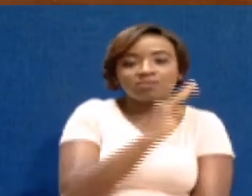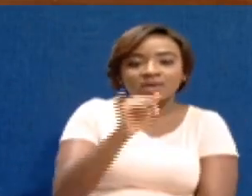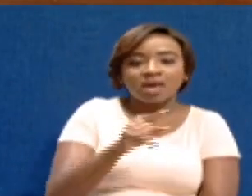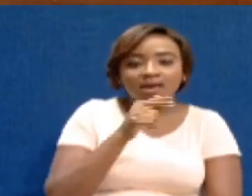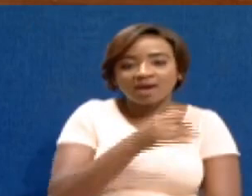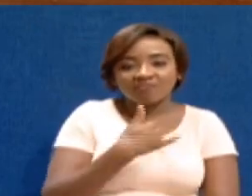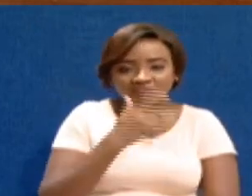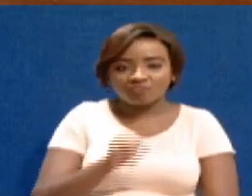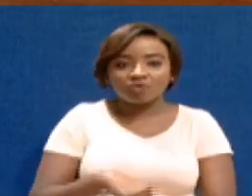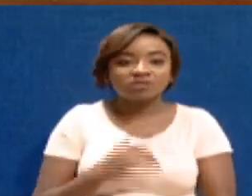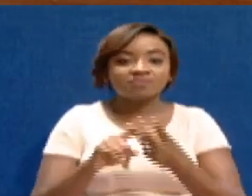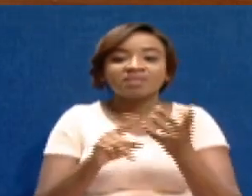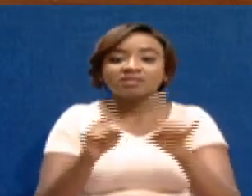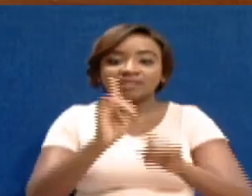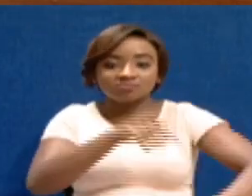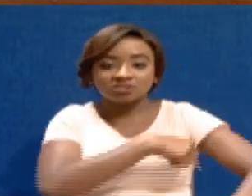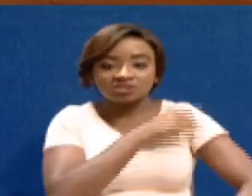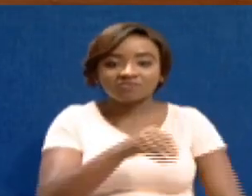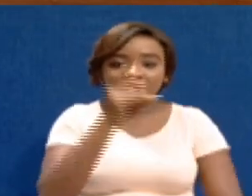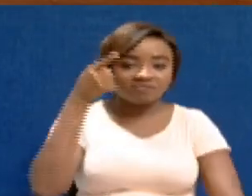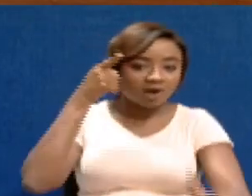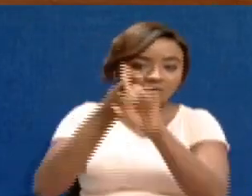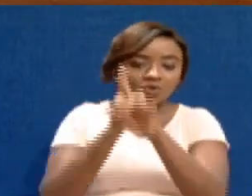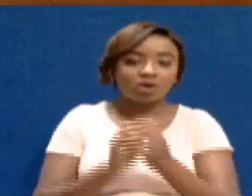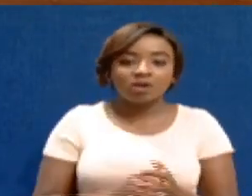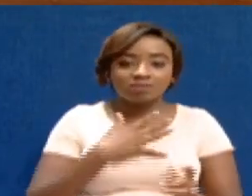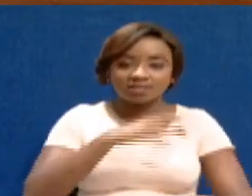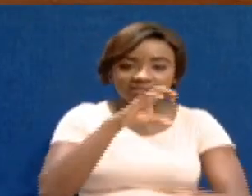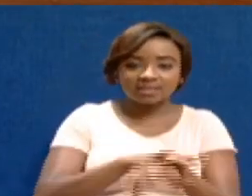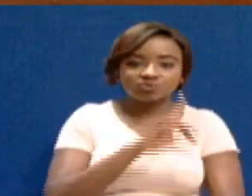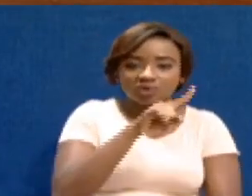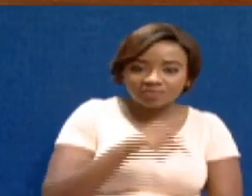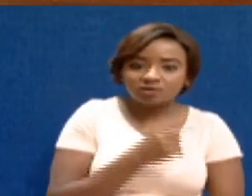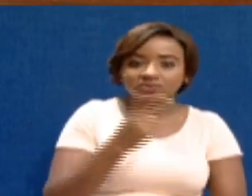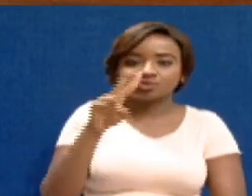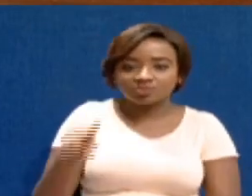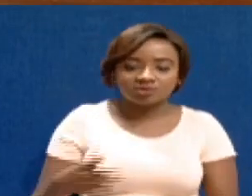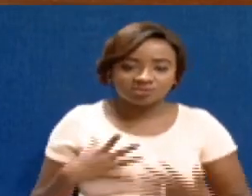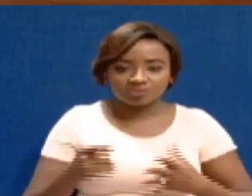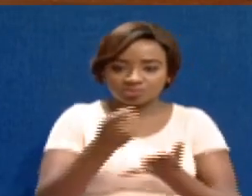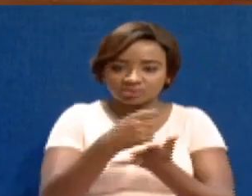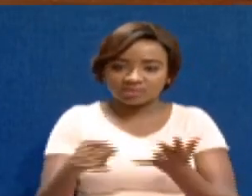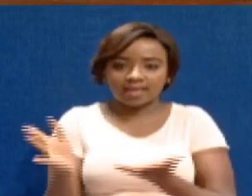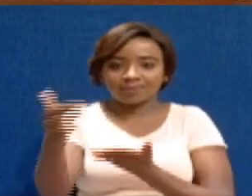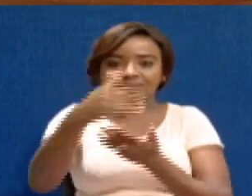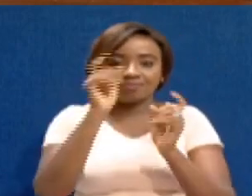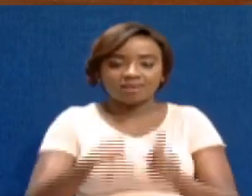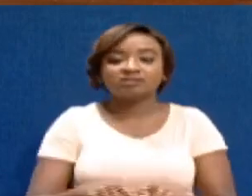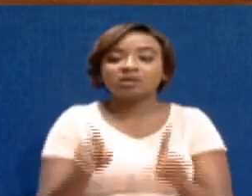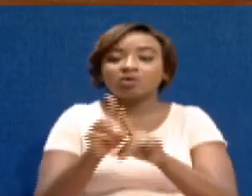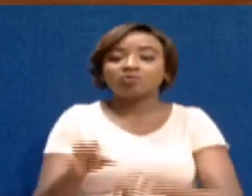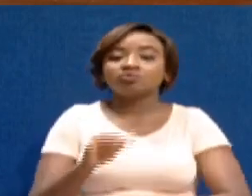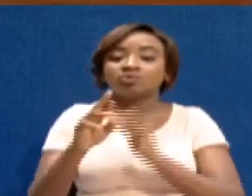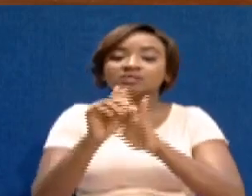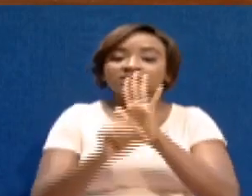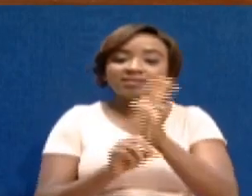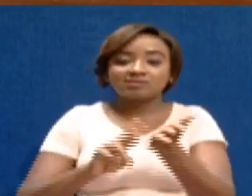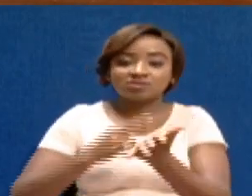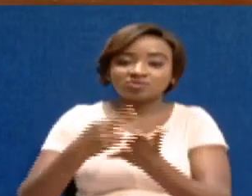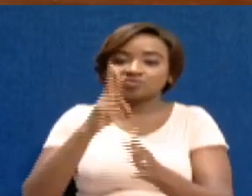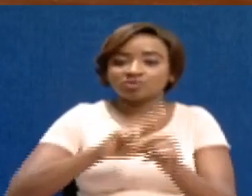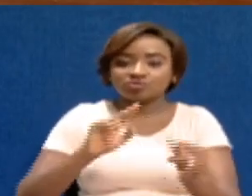comes from the island. In other countries, they've even done better. That if then you